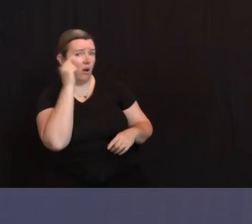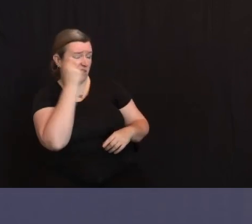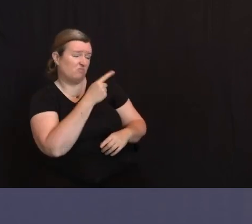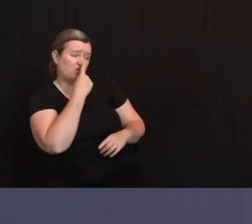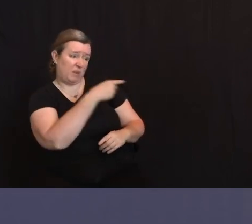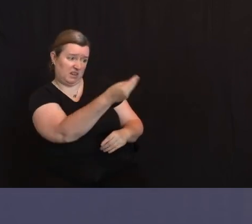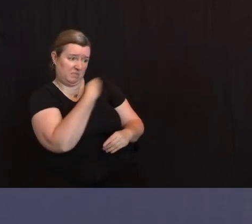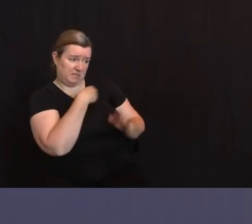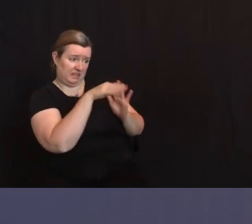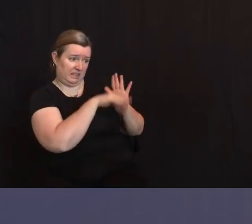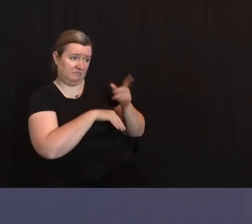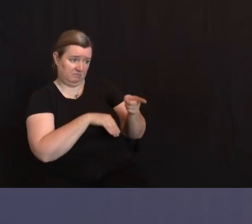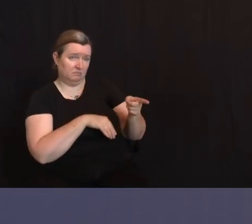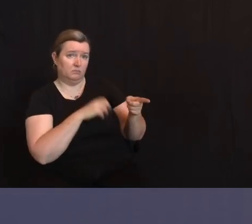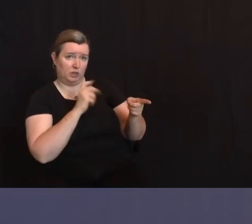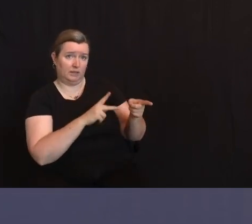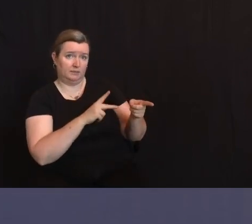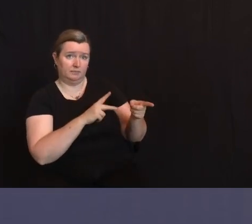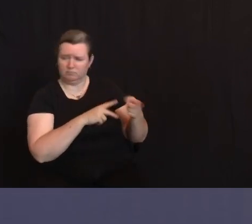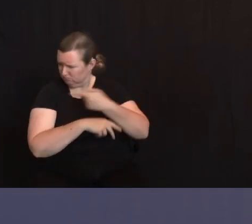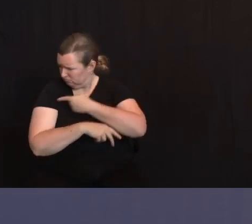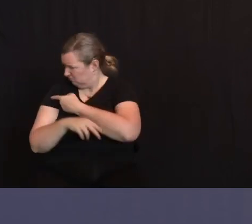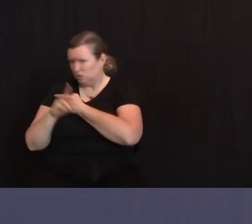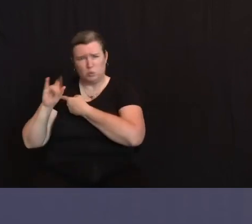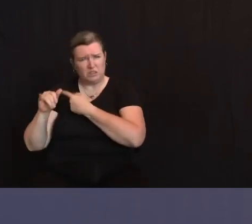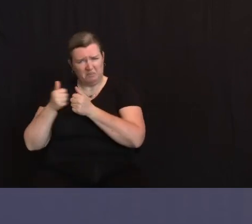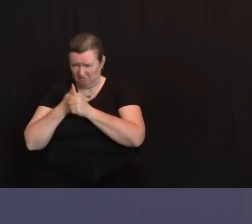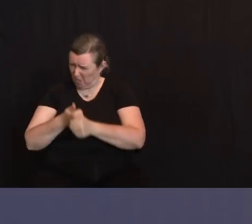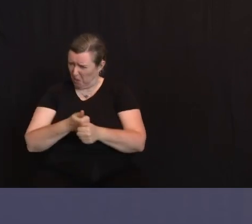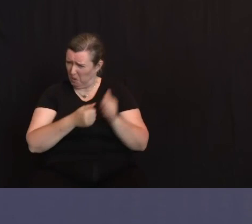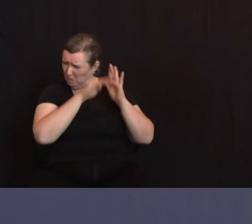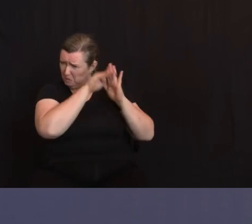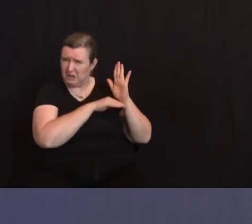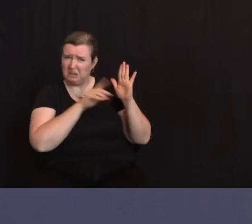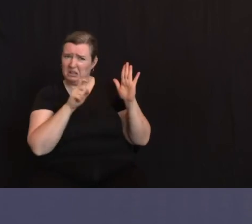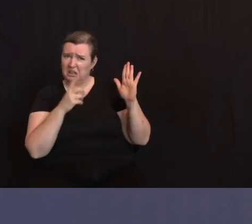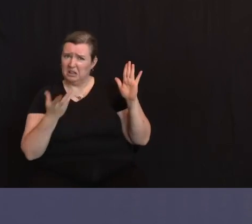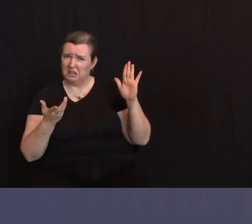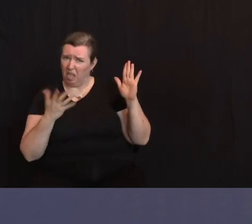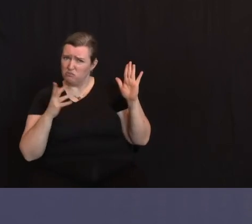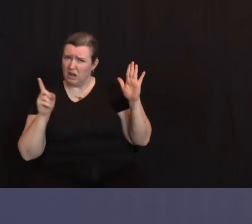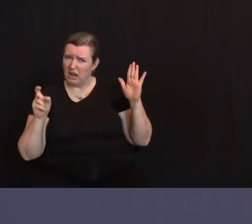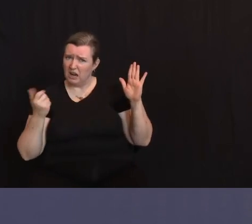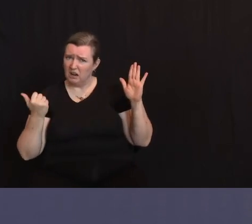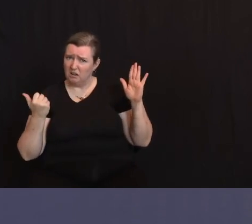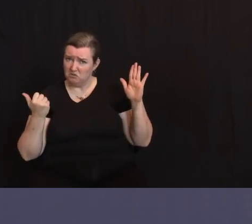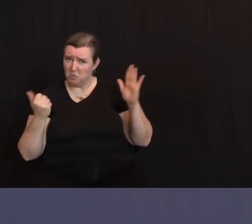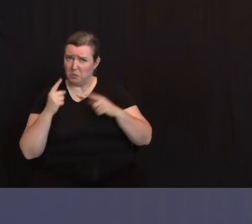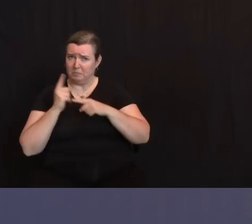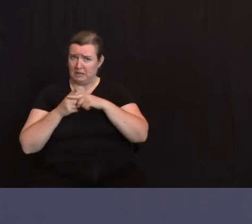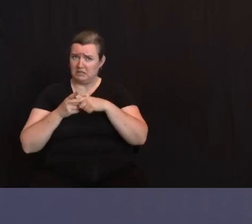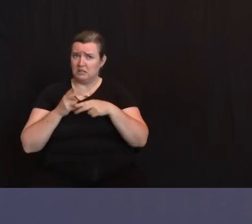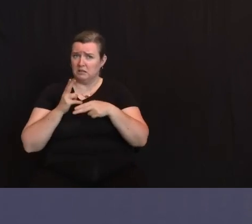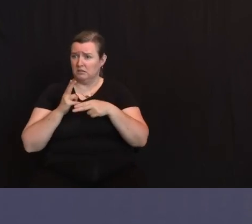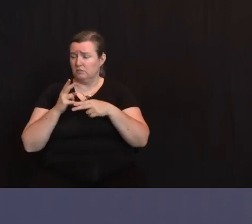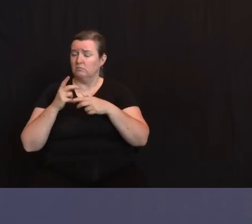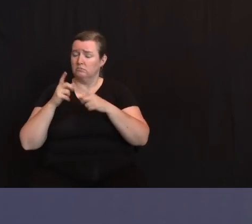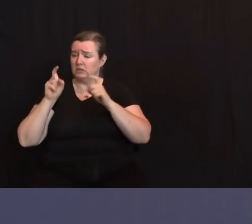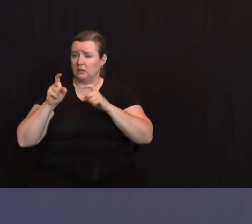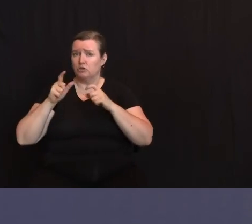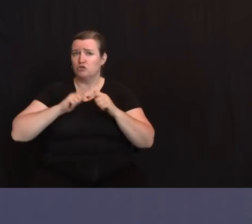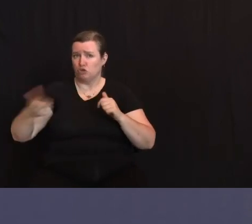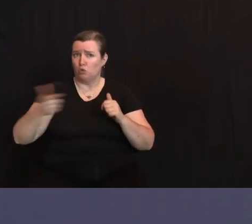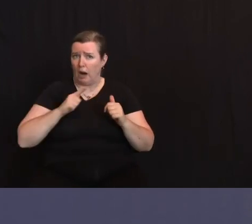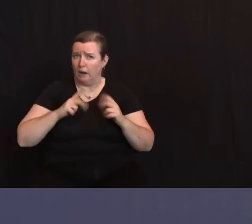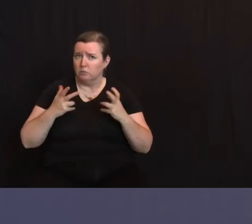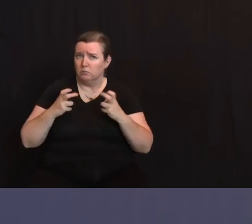you track pretty clearly daily, right? In fact, you reported the turnaround time on testing a minute ago. So can we come back to you on the broader